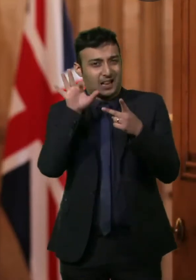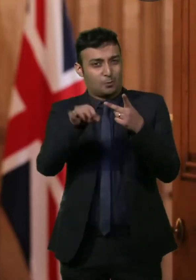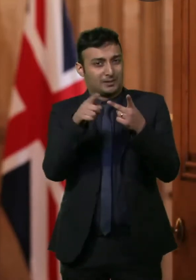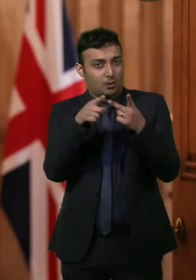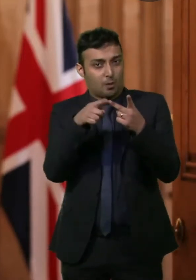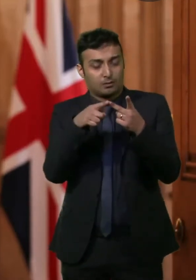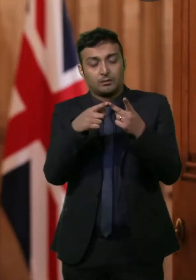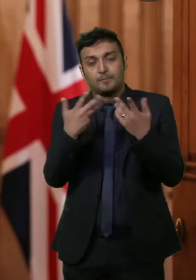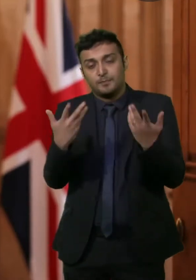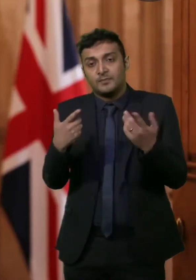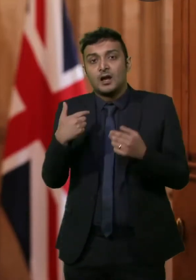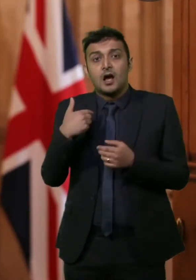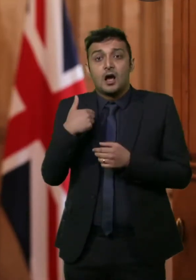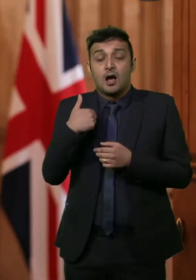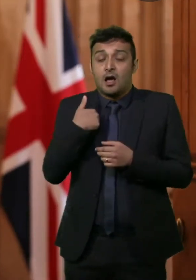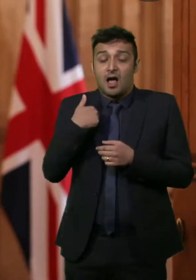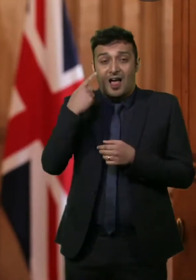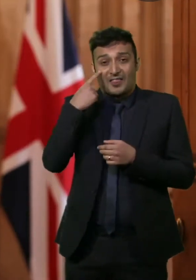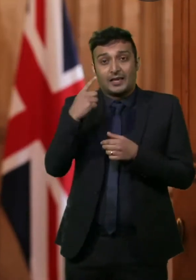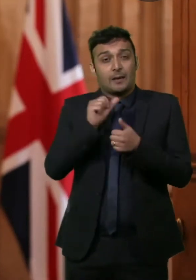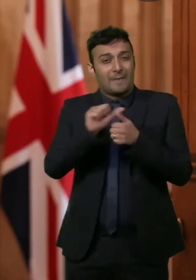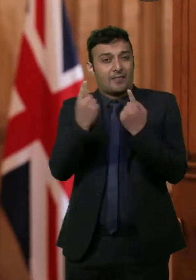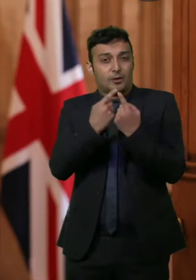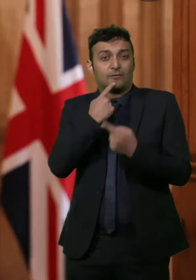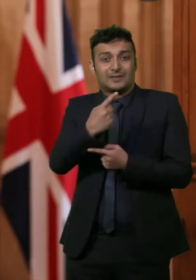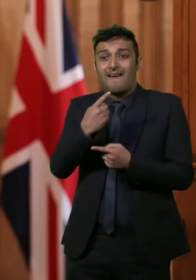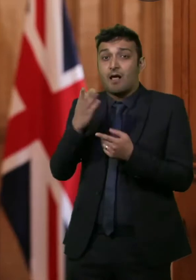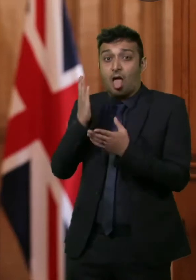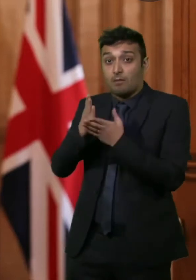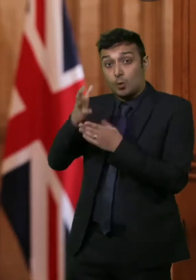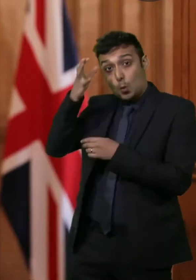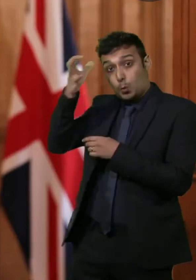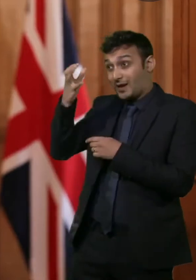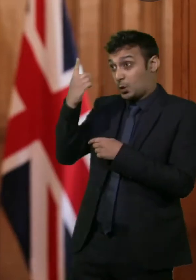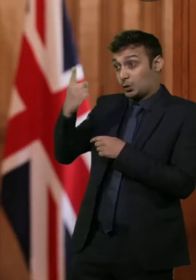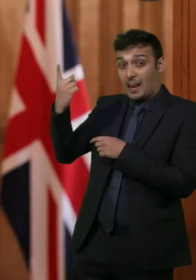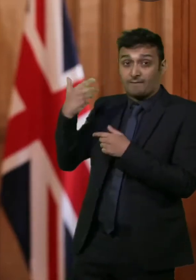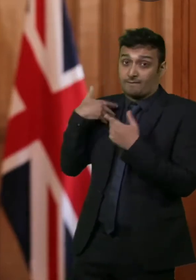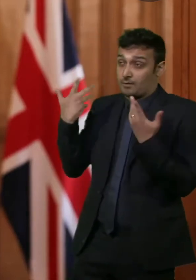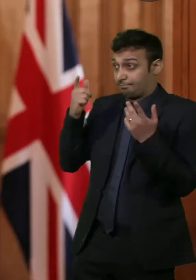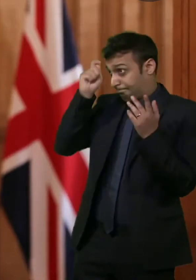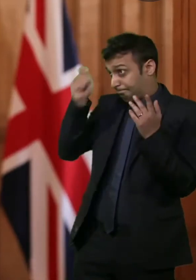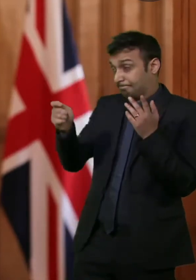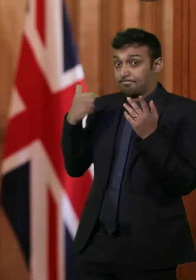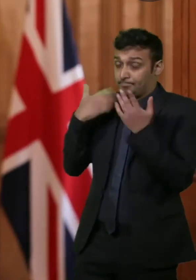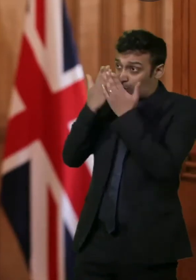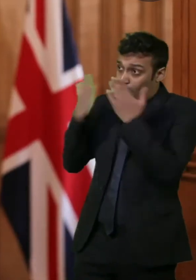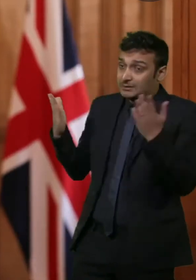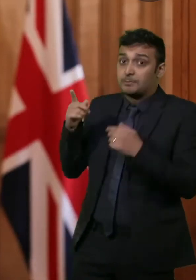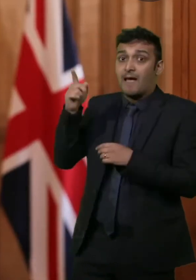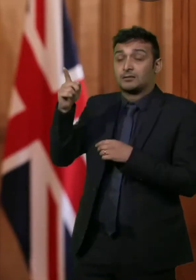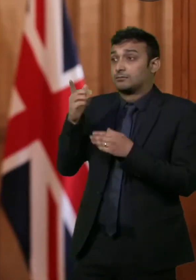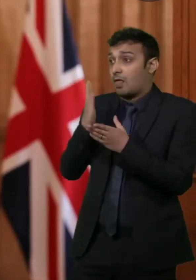highest admiration for the Queen and the unifying role that she plays in our country and across